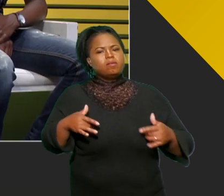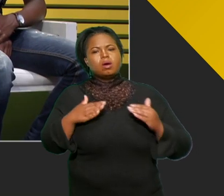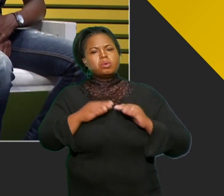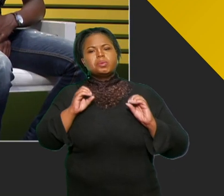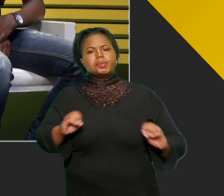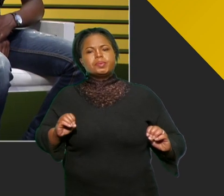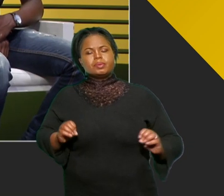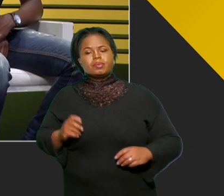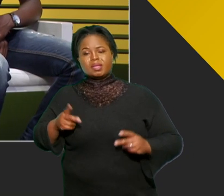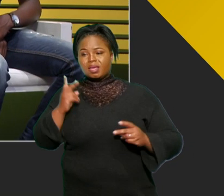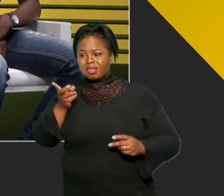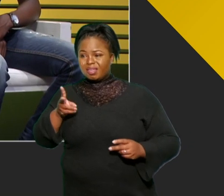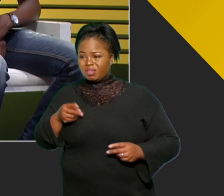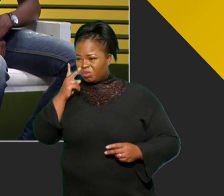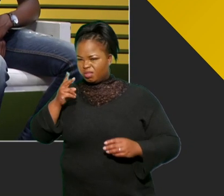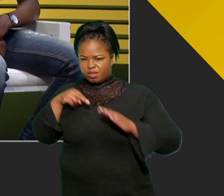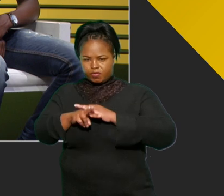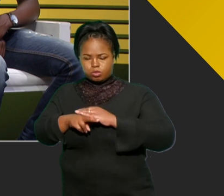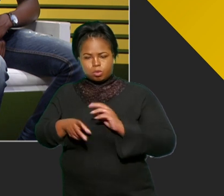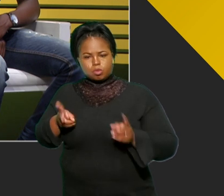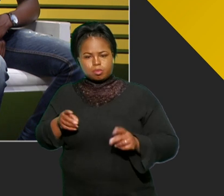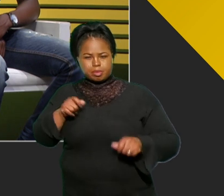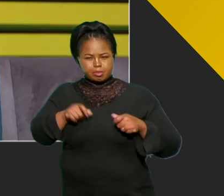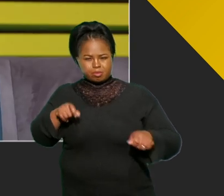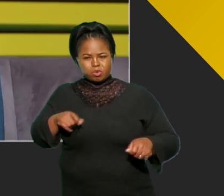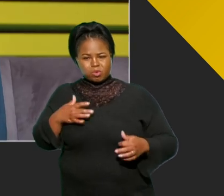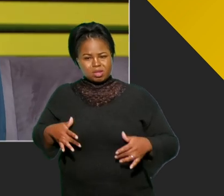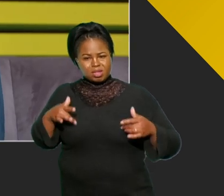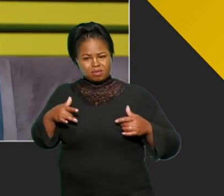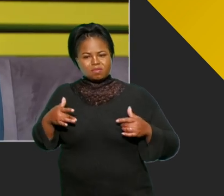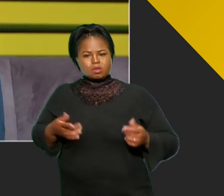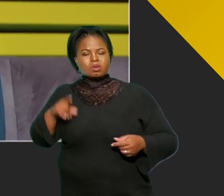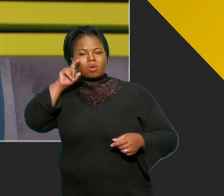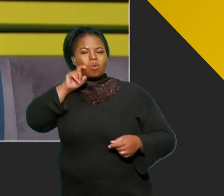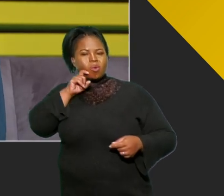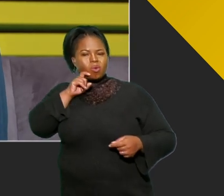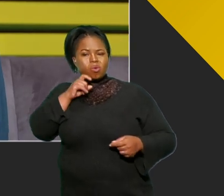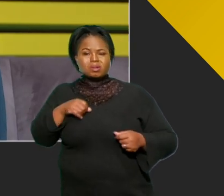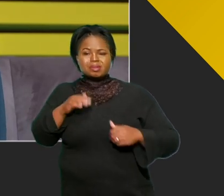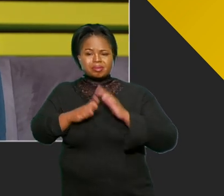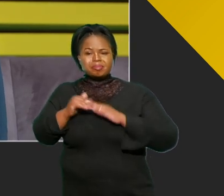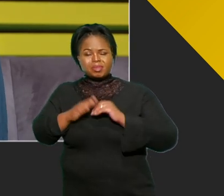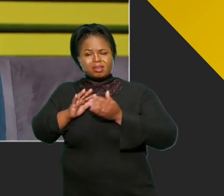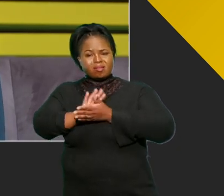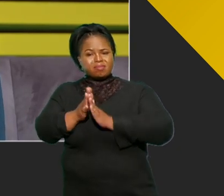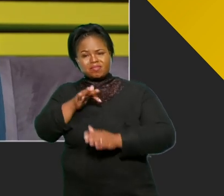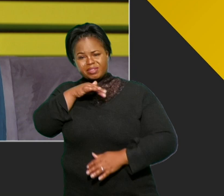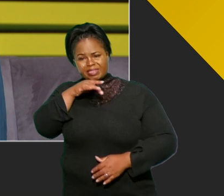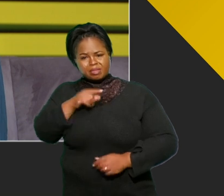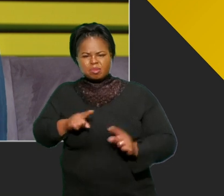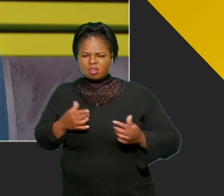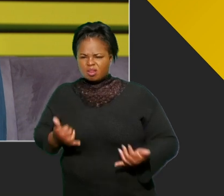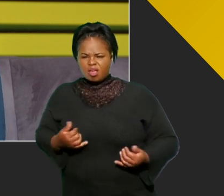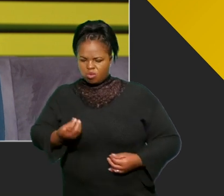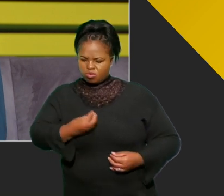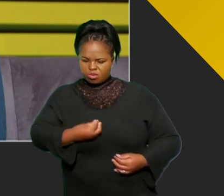you played, the normal evictees that we know are those people who live in dilapidated buildings. But not so much anymore. You have